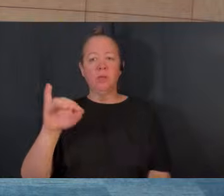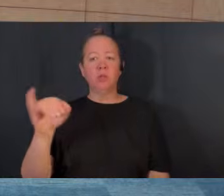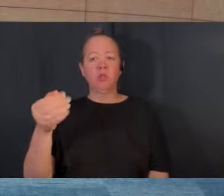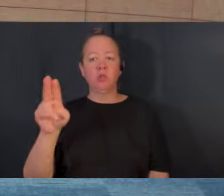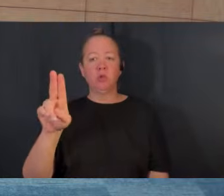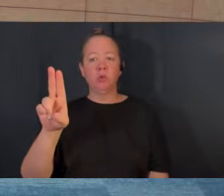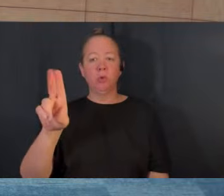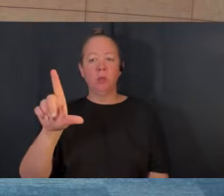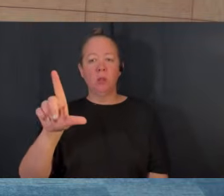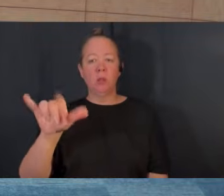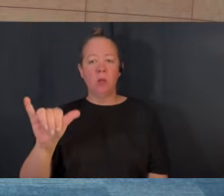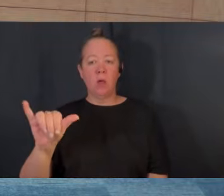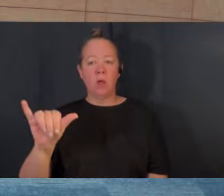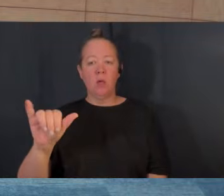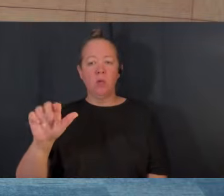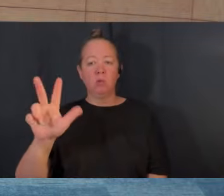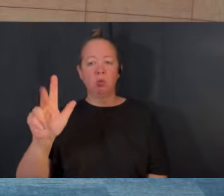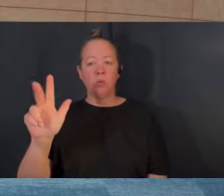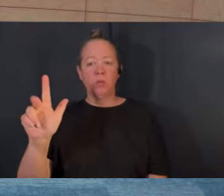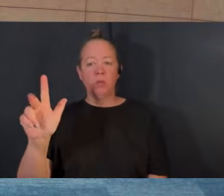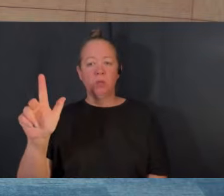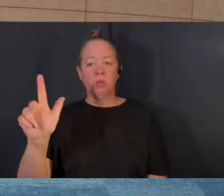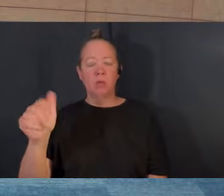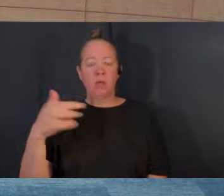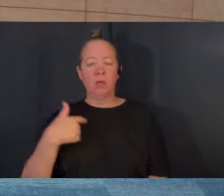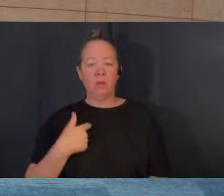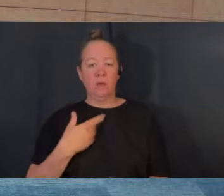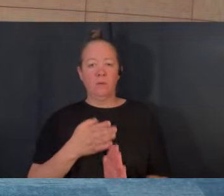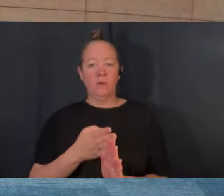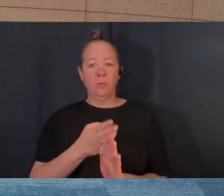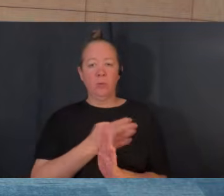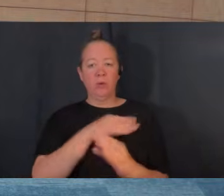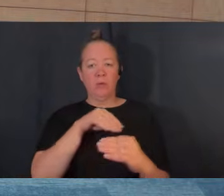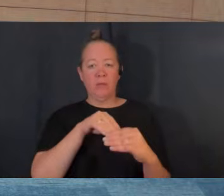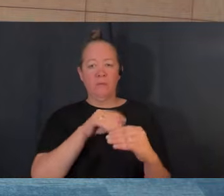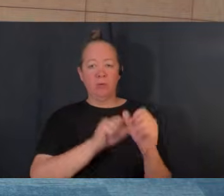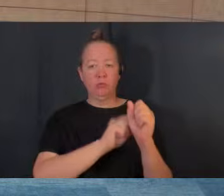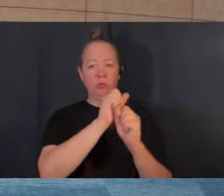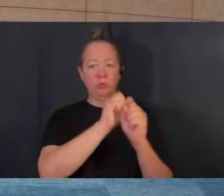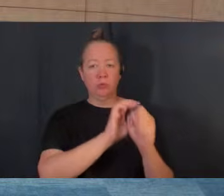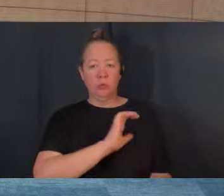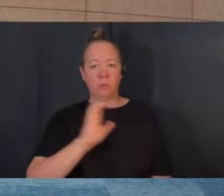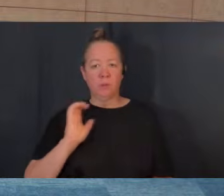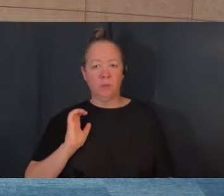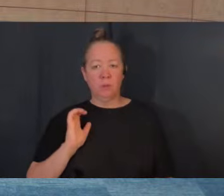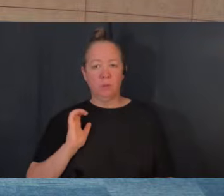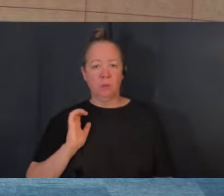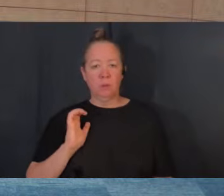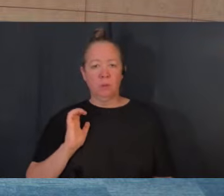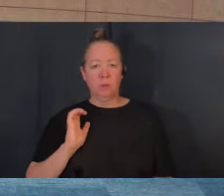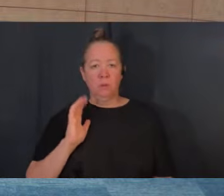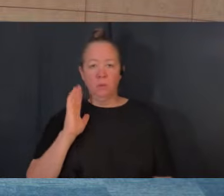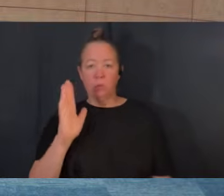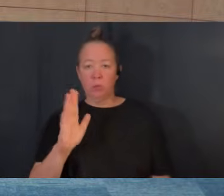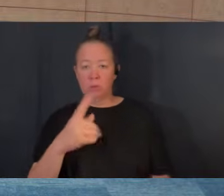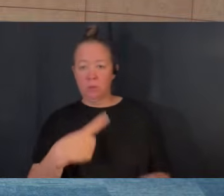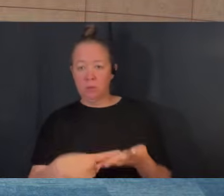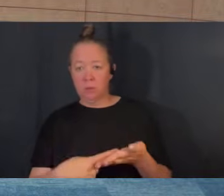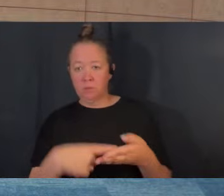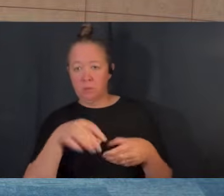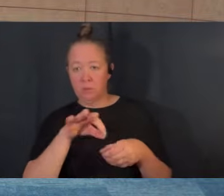Green Infrastructure Committee. I have, are we going to revisit the elected official